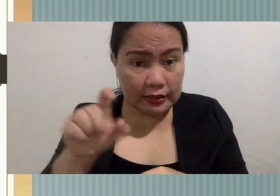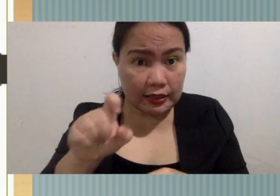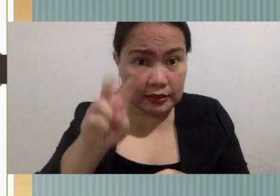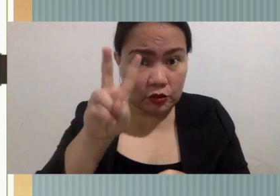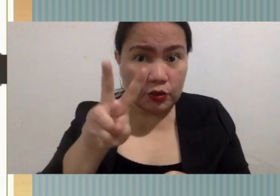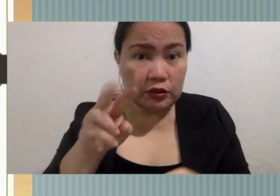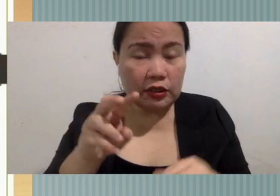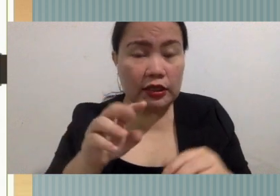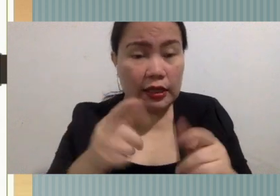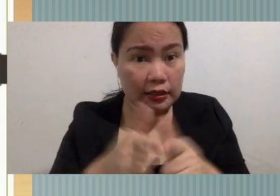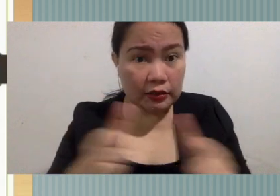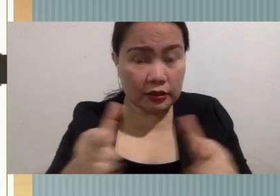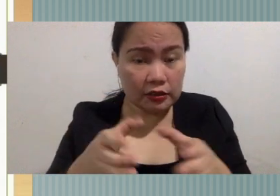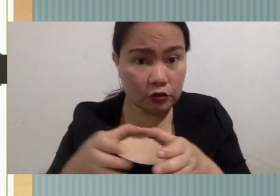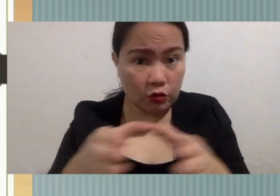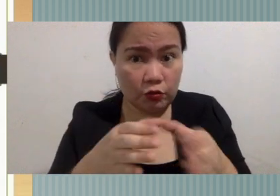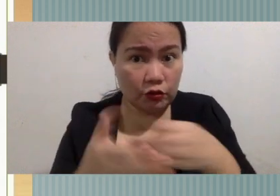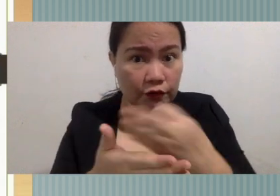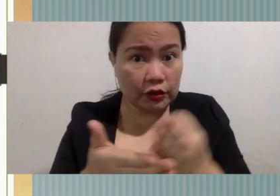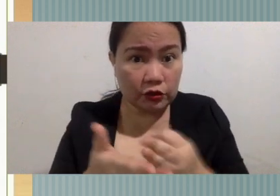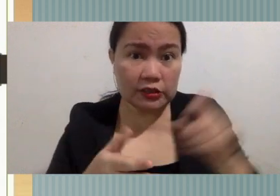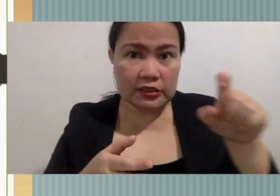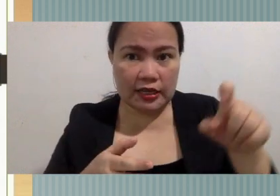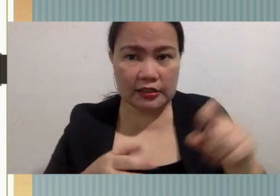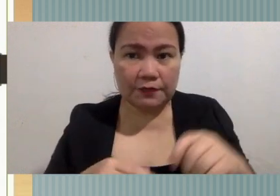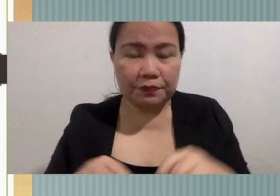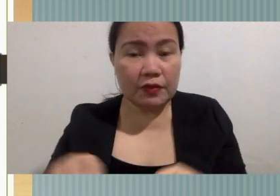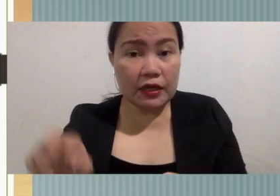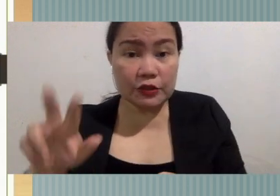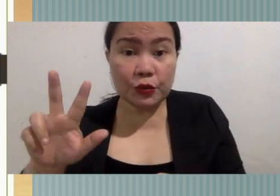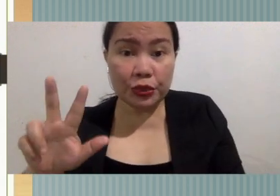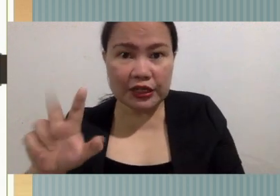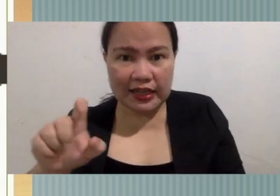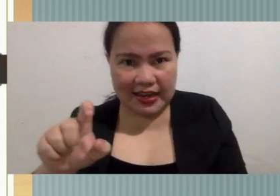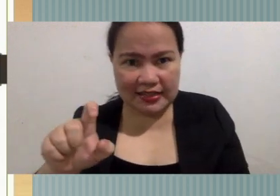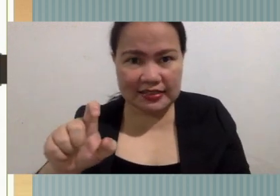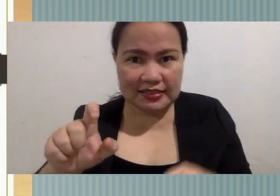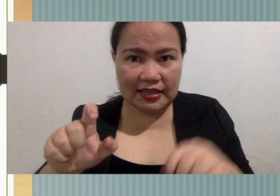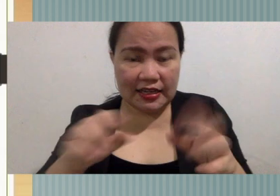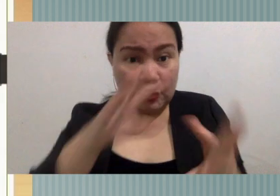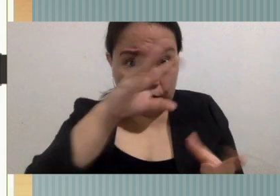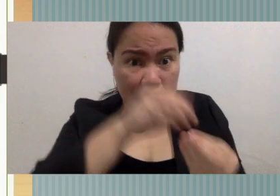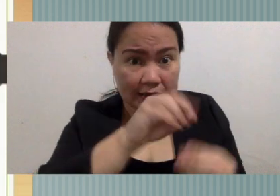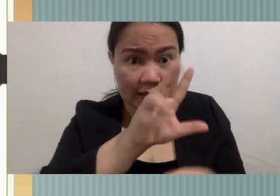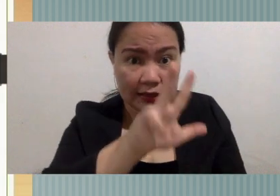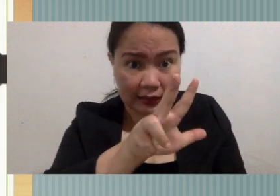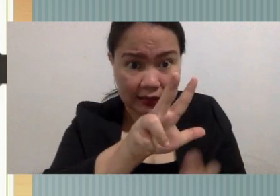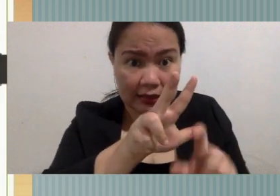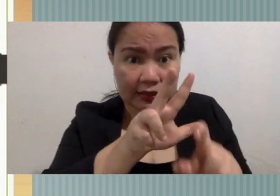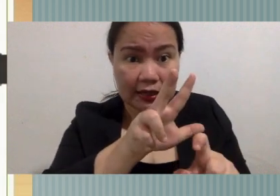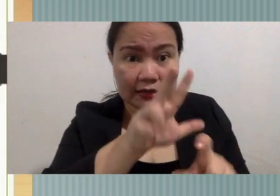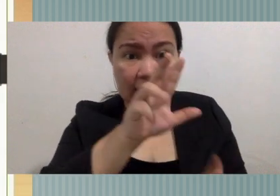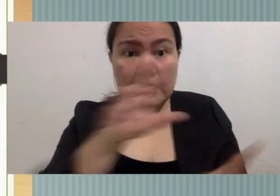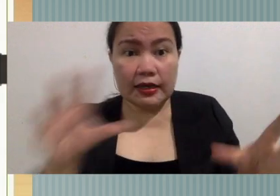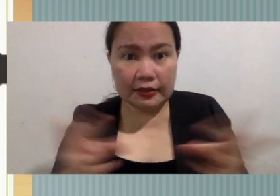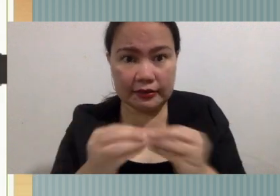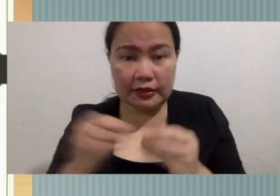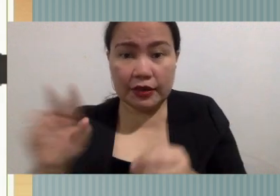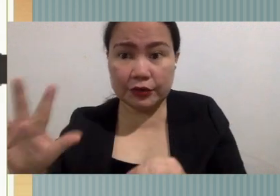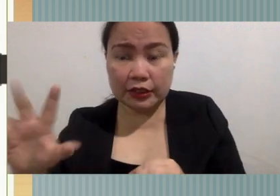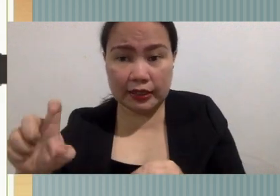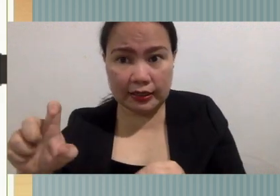common factor of 3x squared and 18x is 3x. So, bakit x